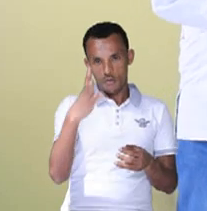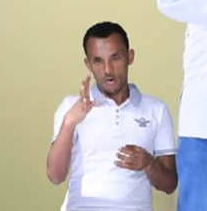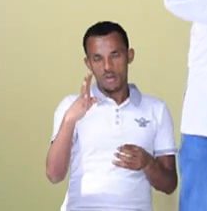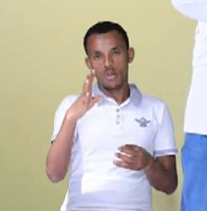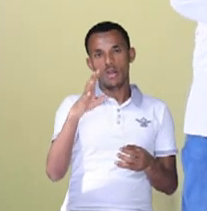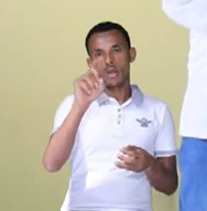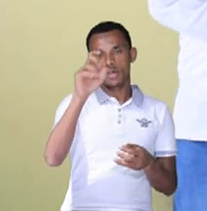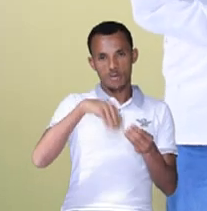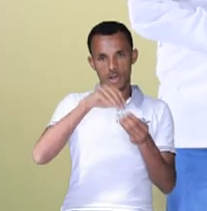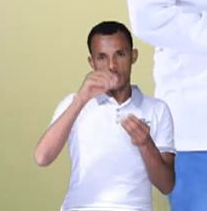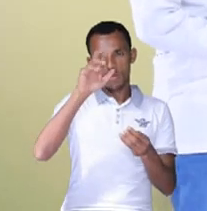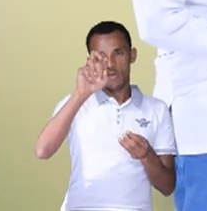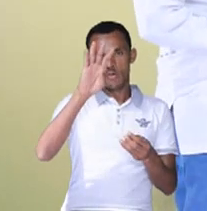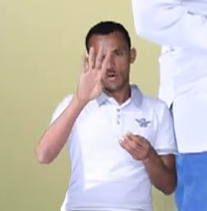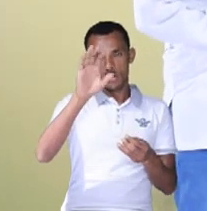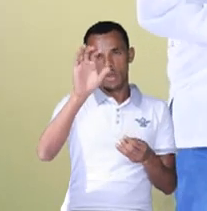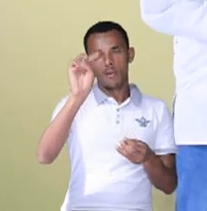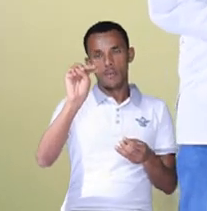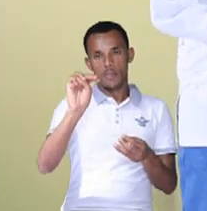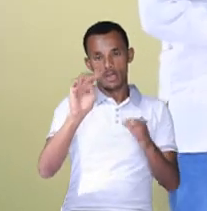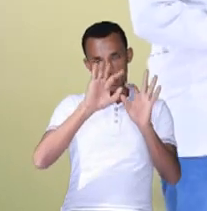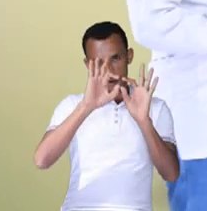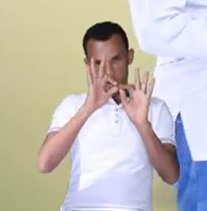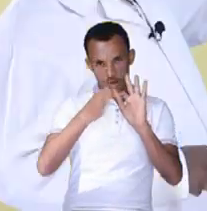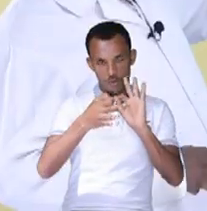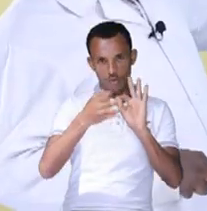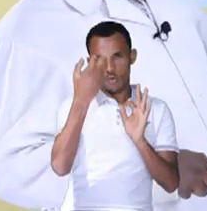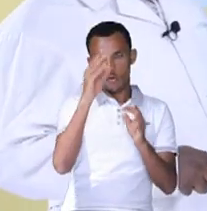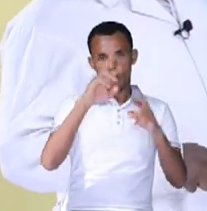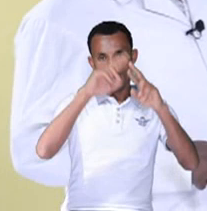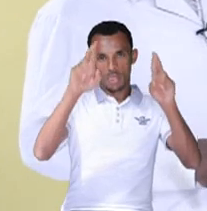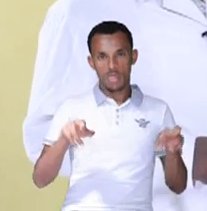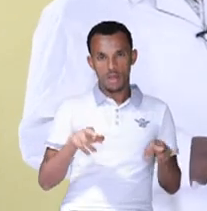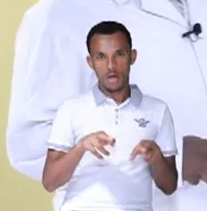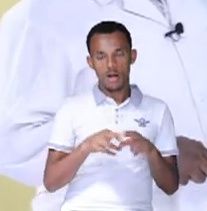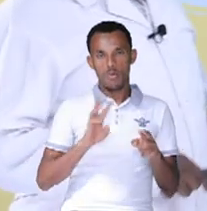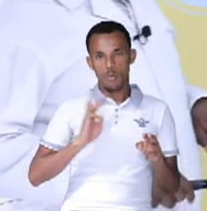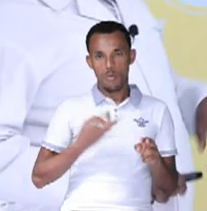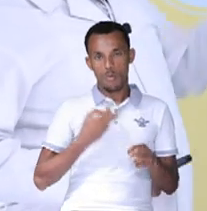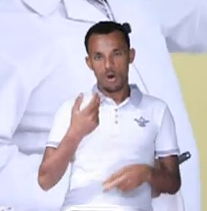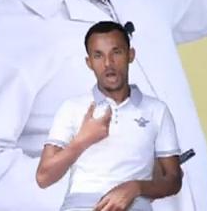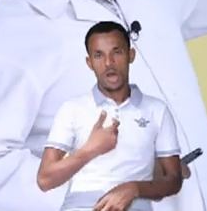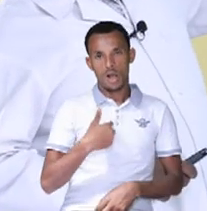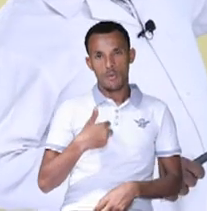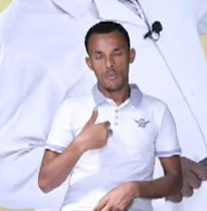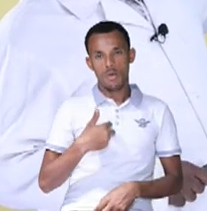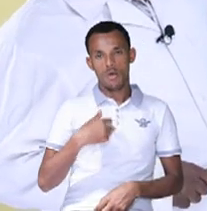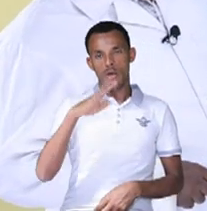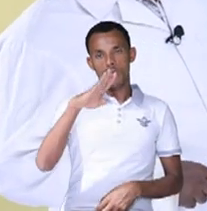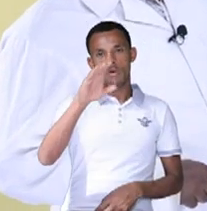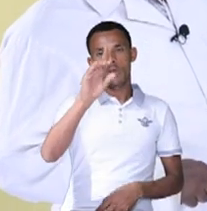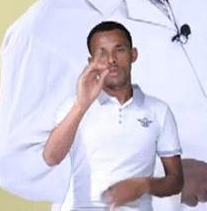14x plus 24 centimeter. By the definition of rectangle, we have the